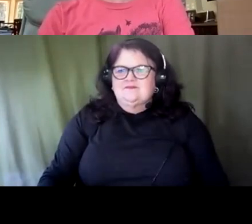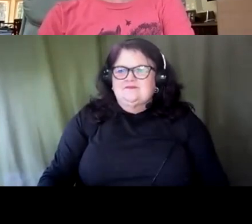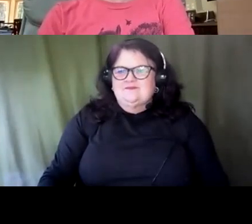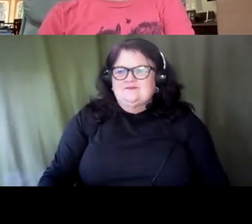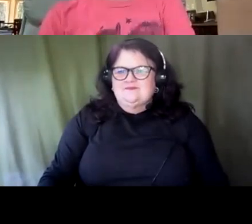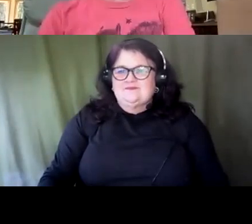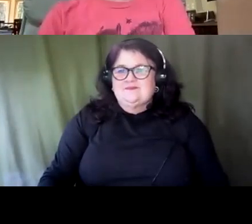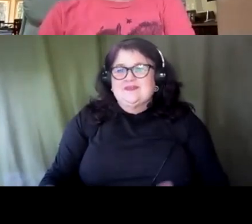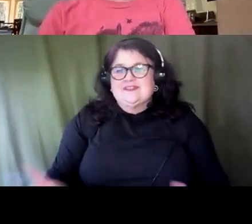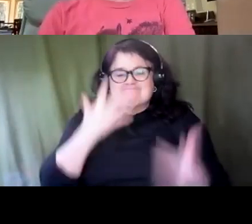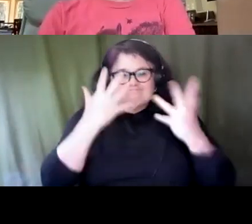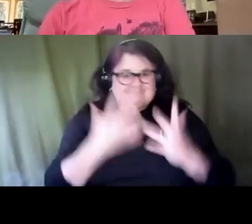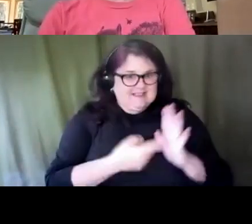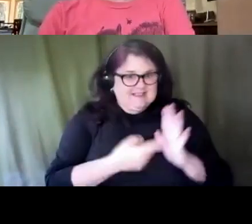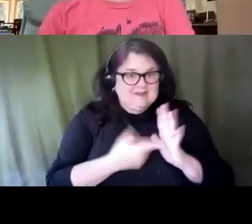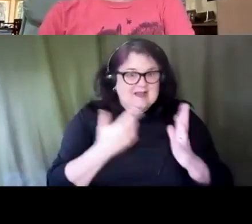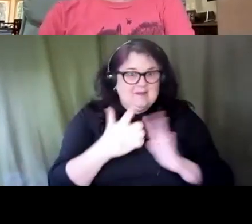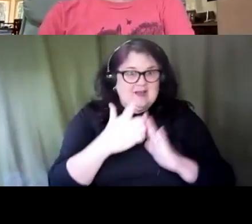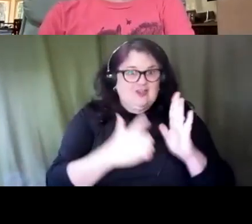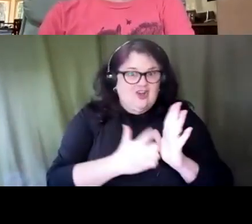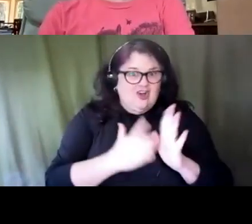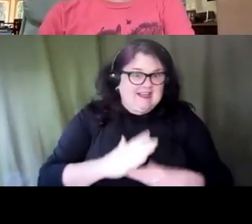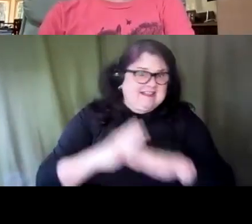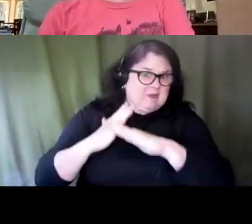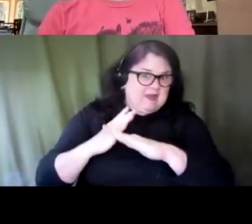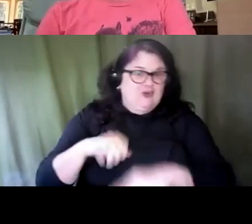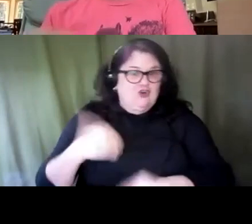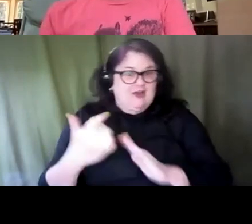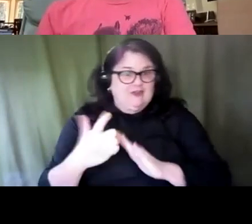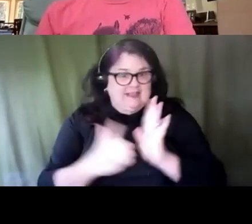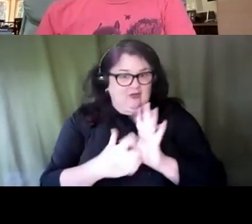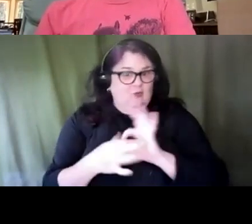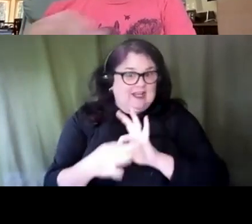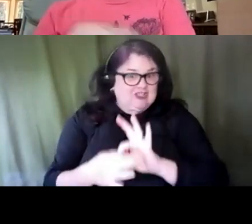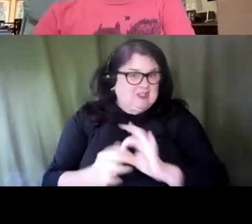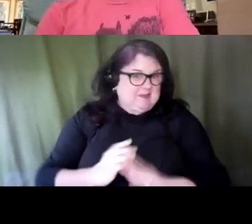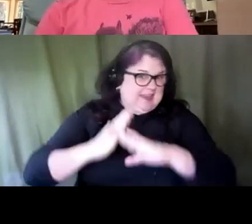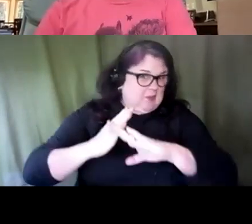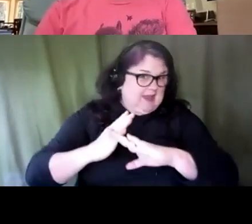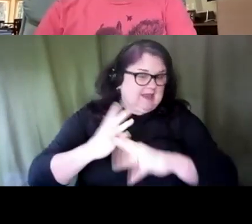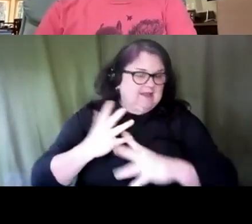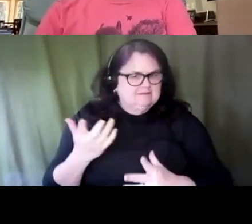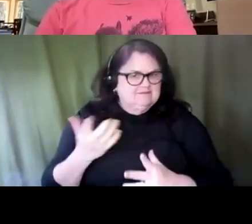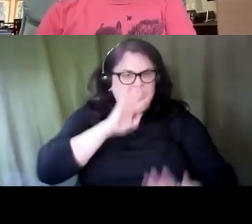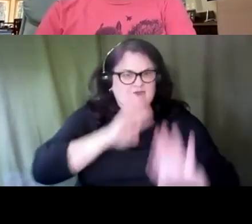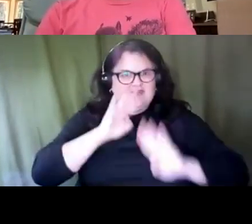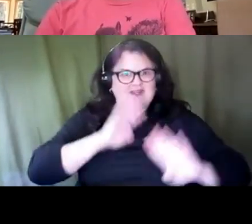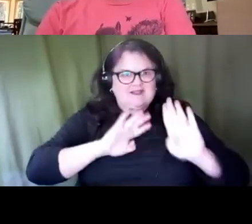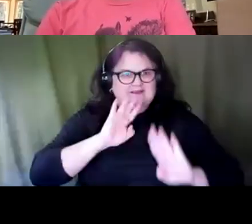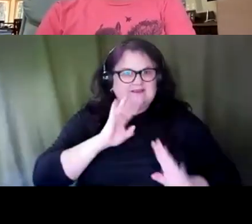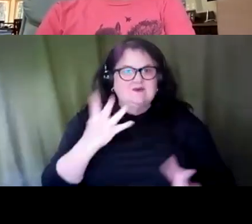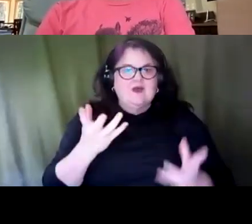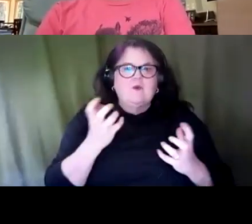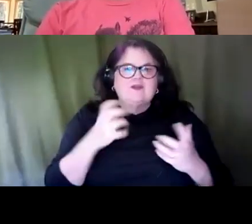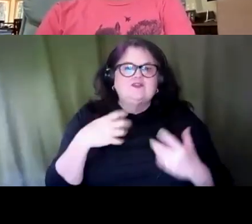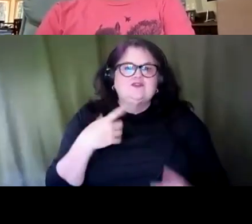in the way or other kinds of legal relationships get in the way. And it's frustrating. So I just want to put